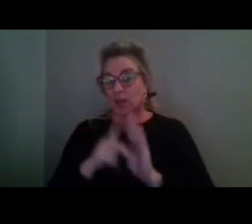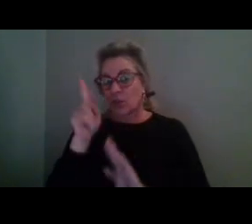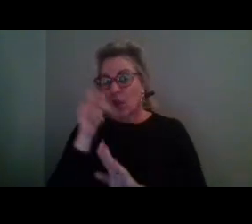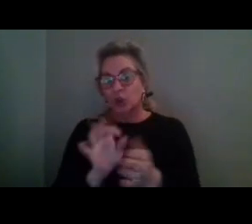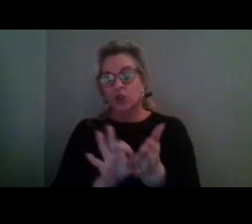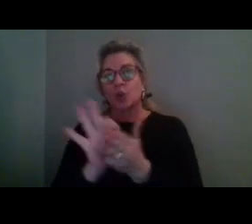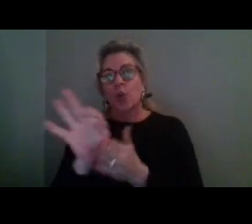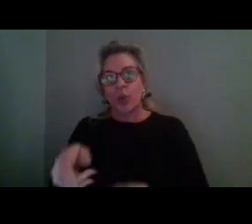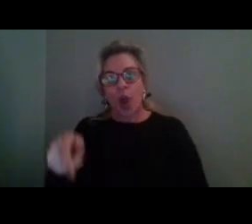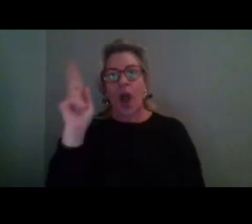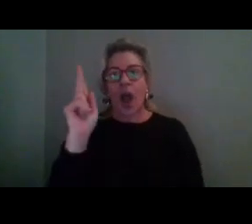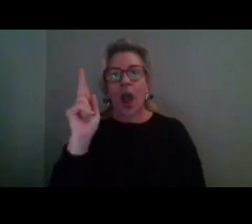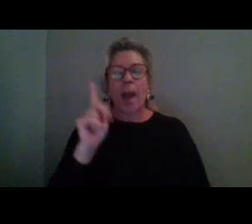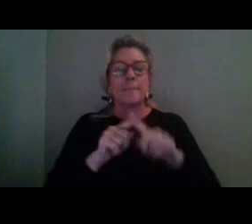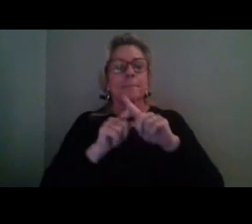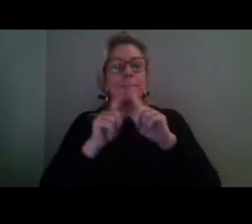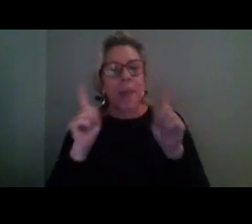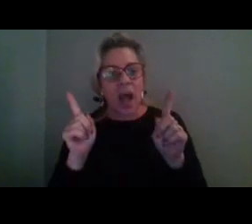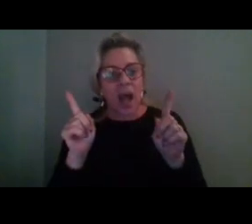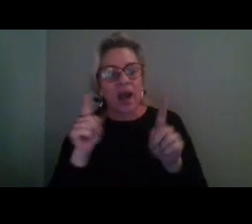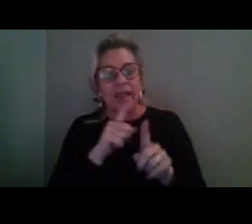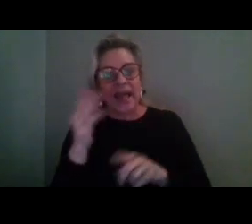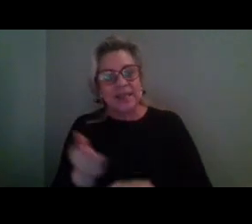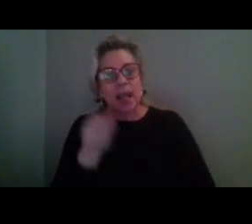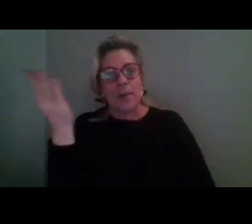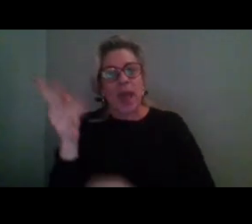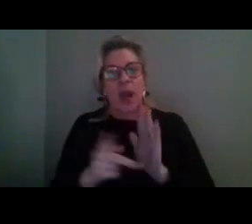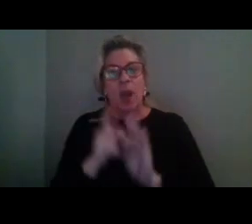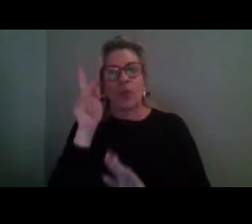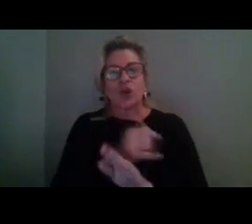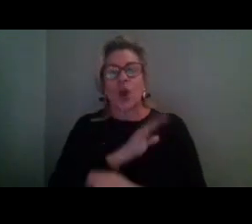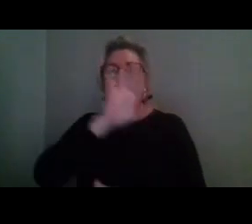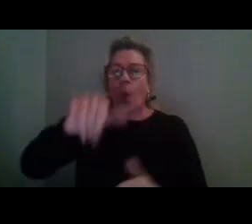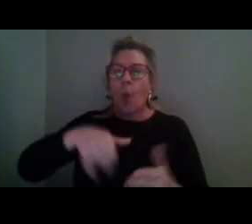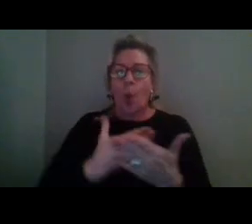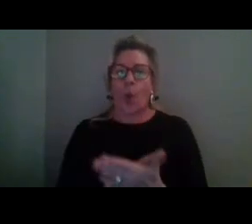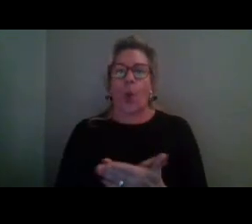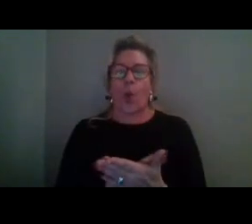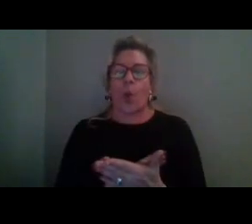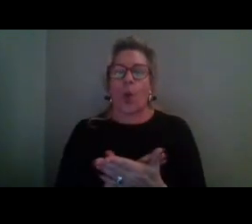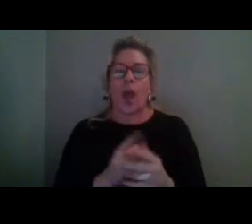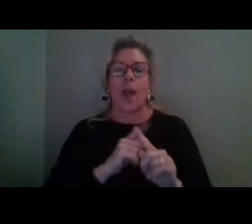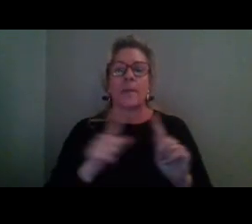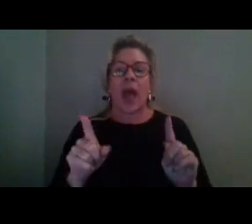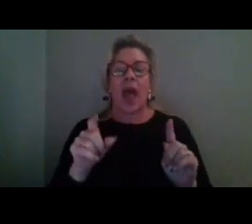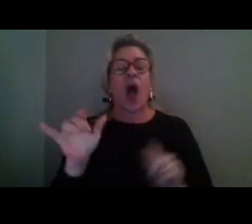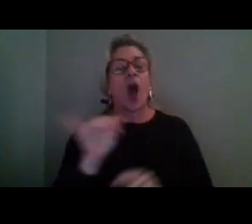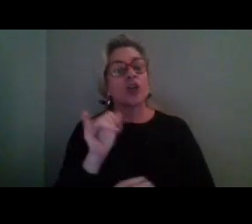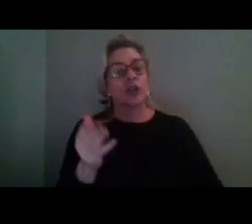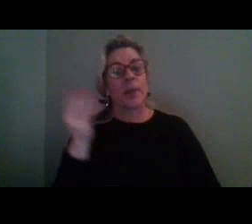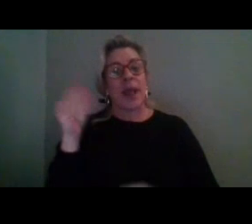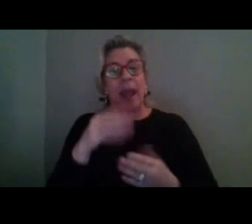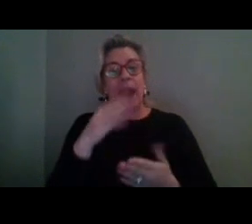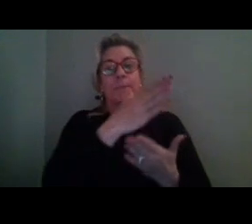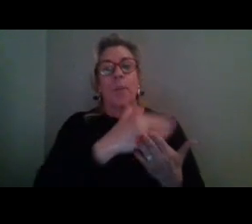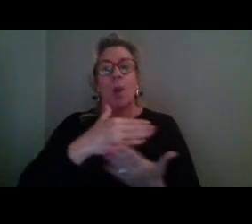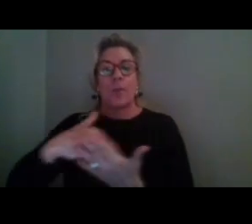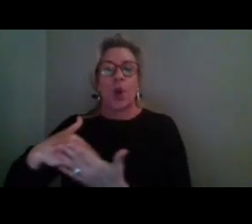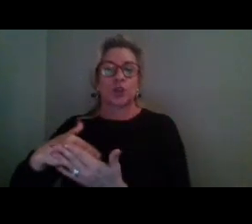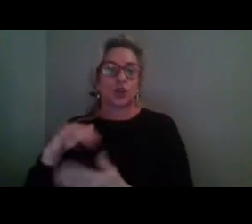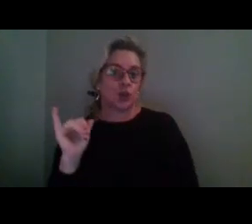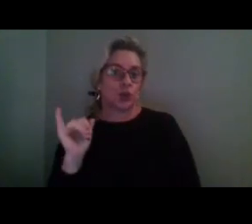very high, but I also want to point out that they submitted this project as a whole project, but also in parts. And all